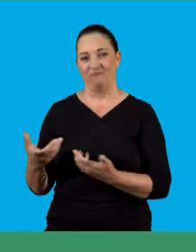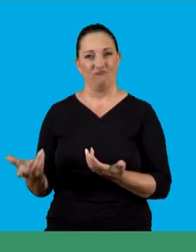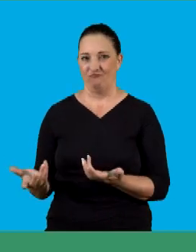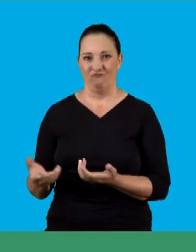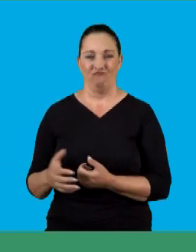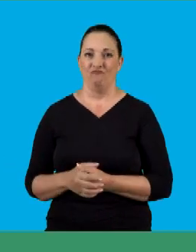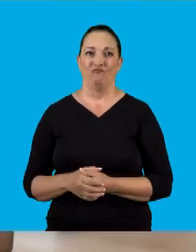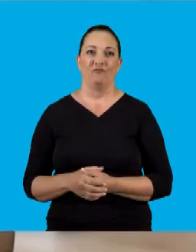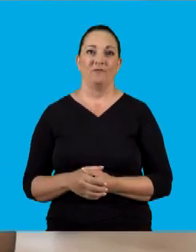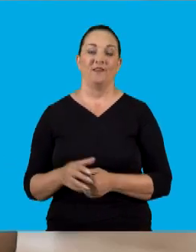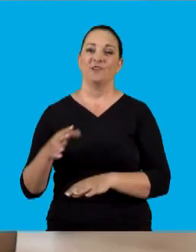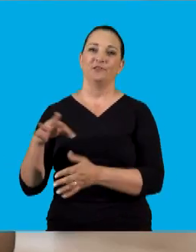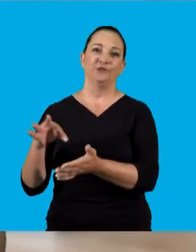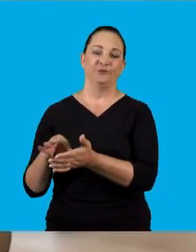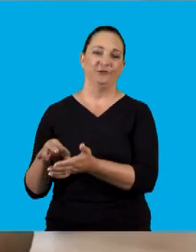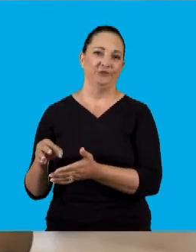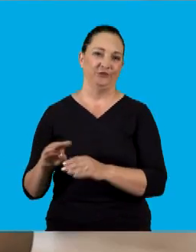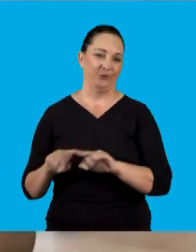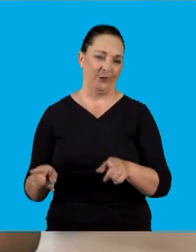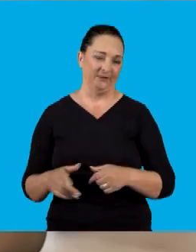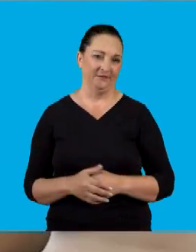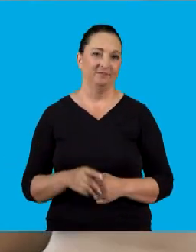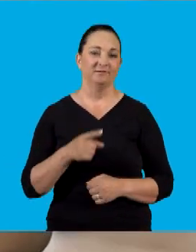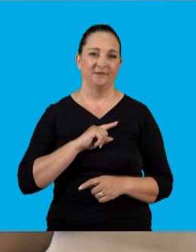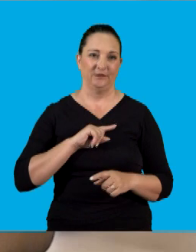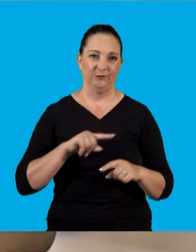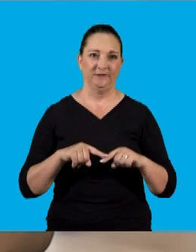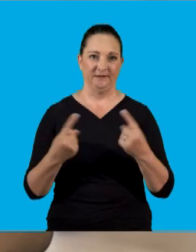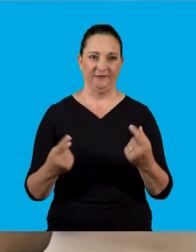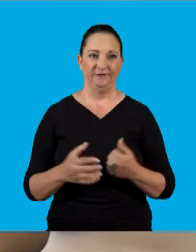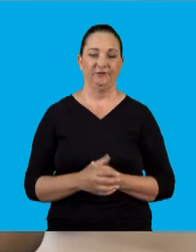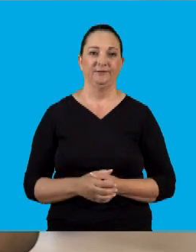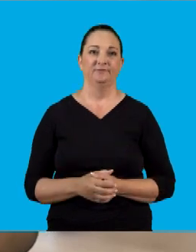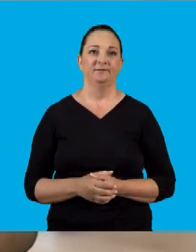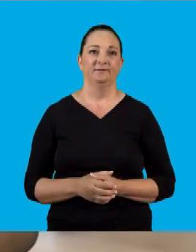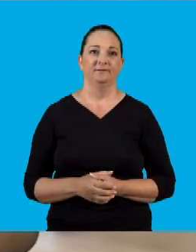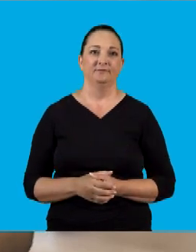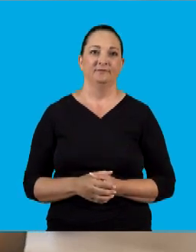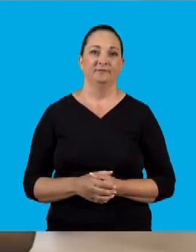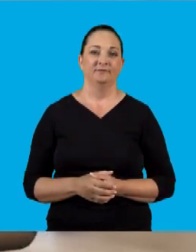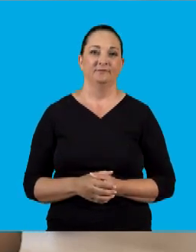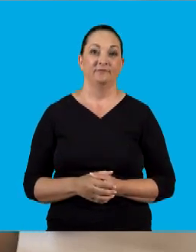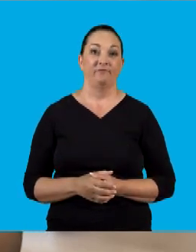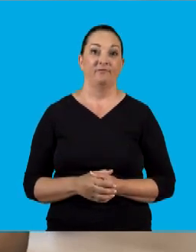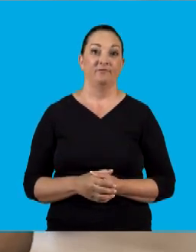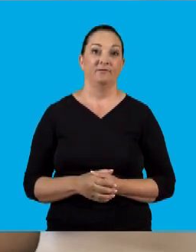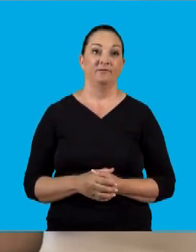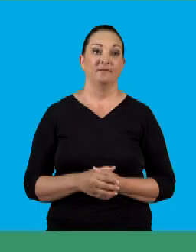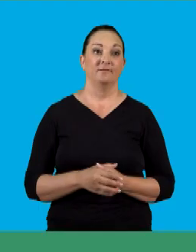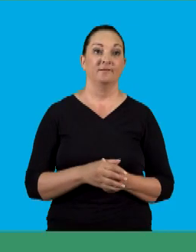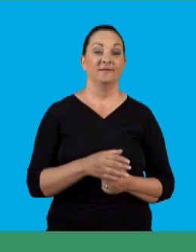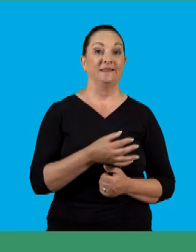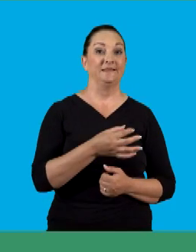informal sector are not registered. So that's the difference between the two sectors. Another difference is